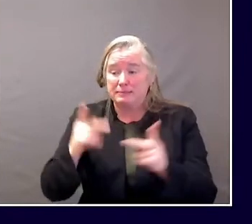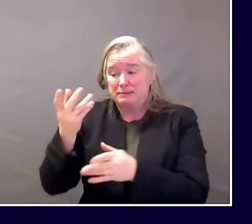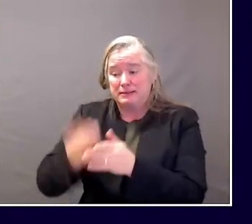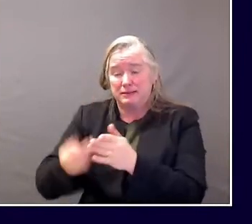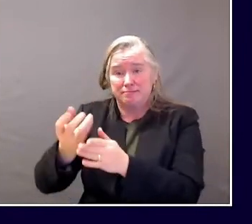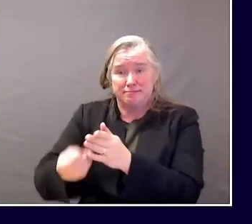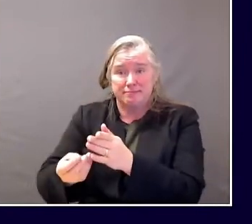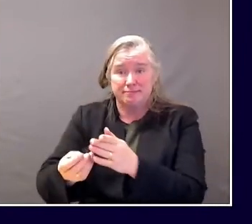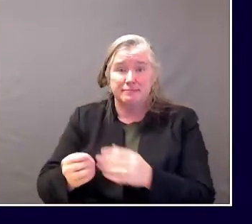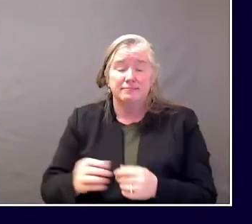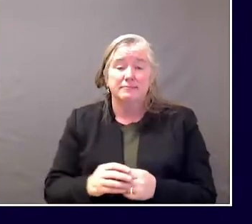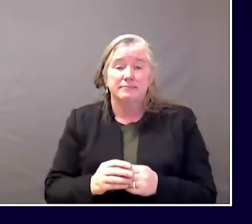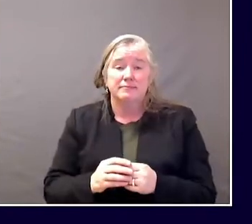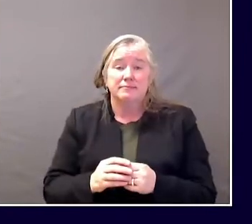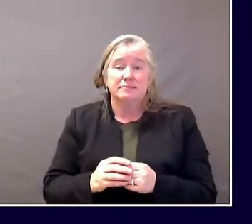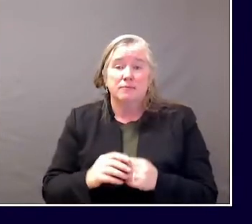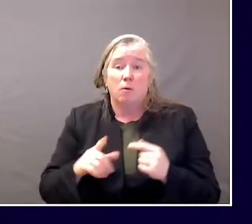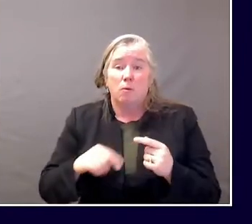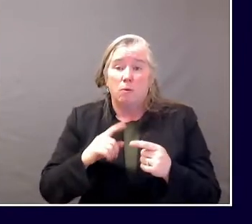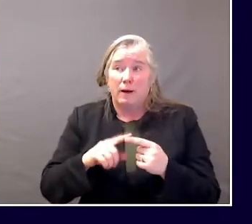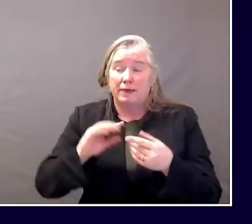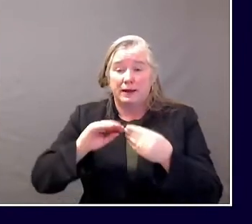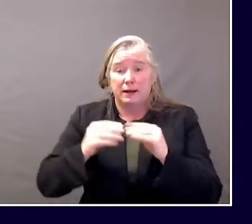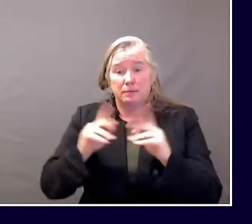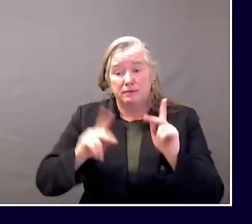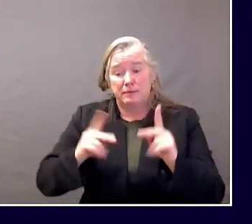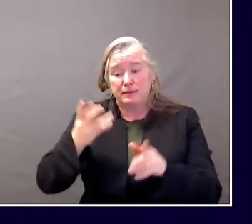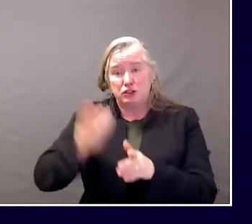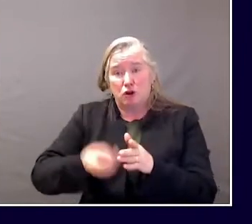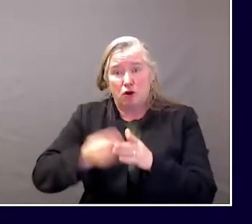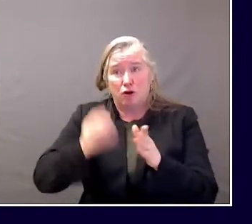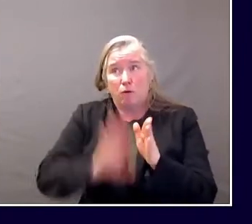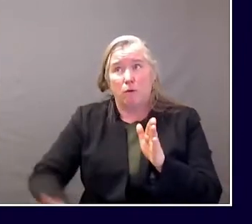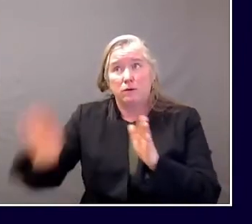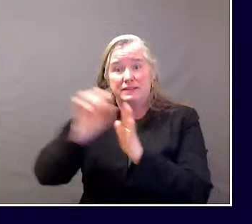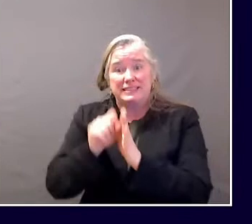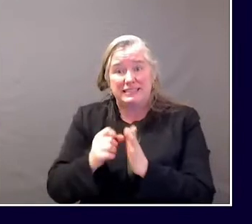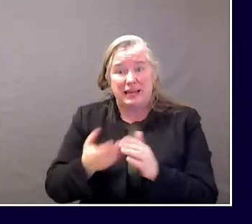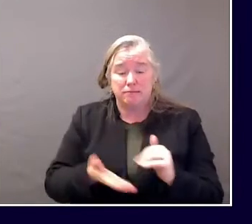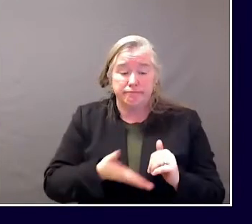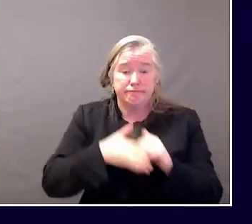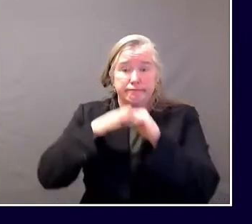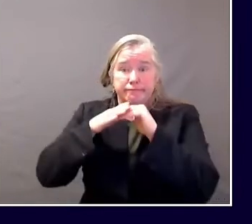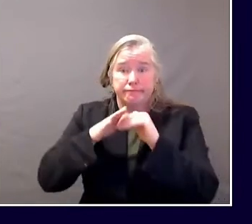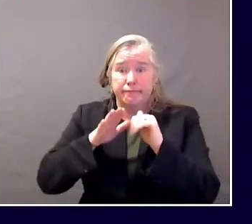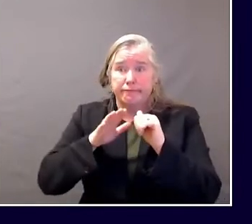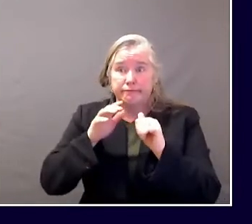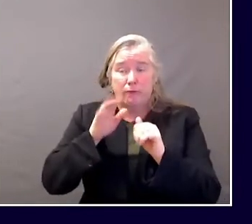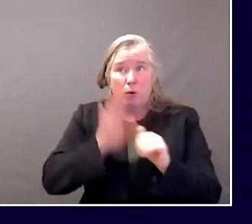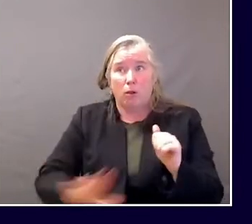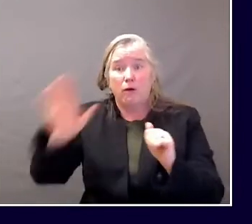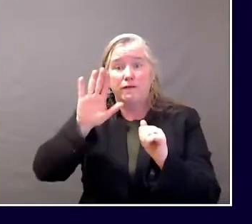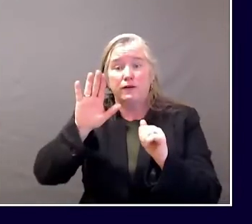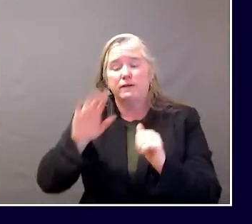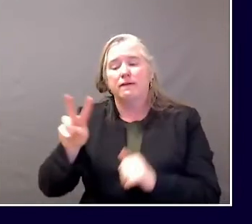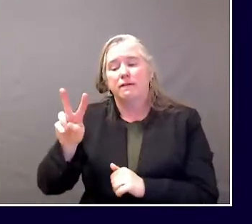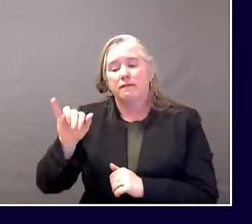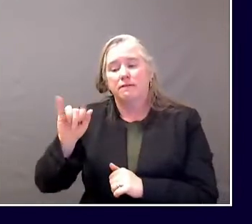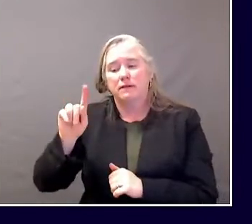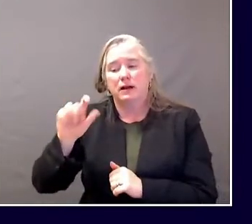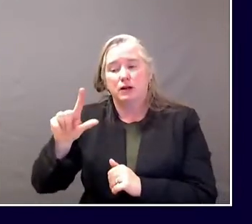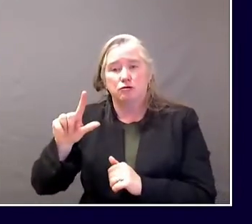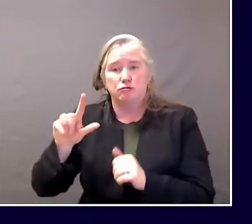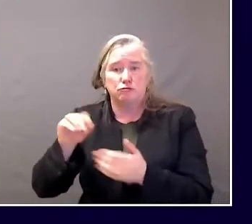dying. When deaths go up everywhere, the number that are reflected in these vital records will continue to go up.